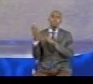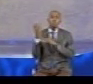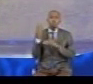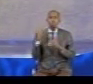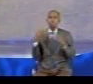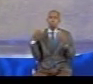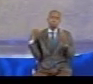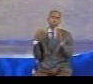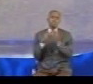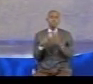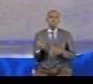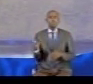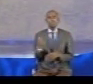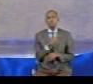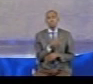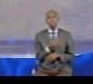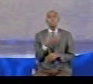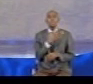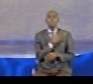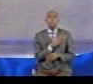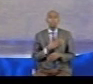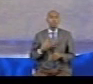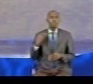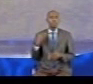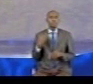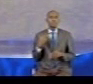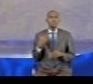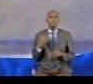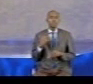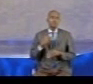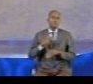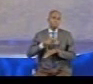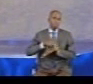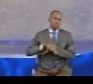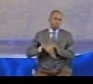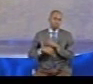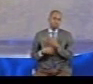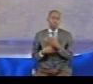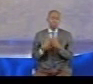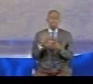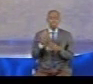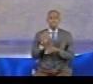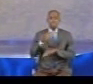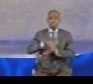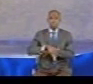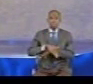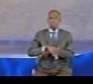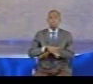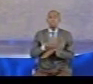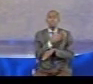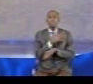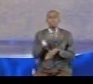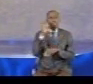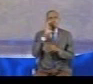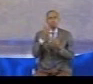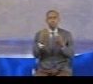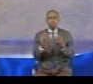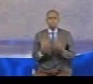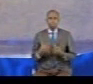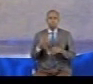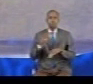them. And about the fourth watch of the night, he cometh unto